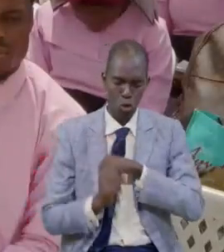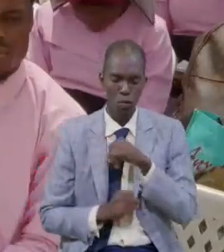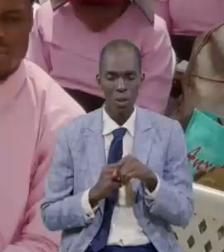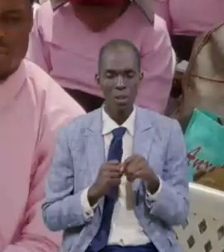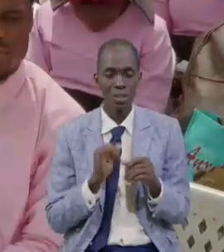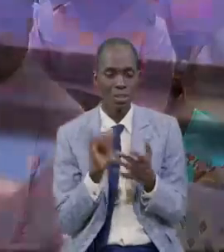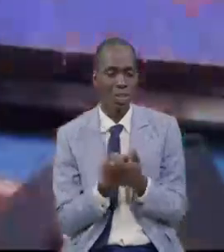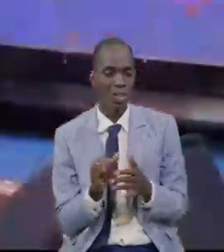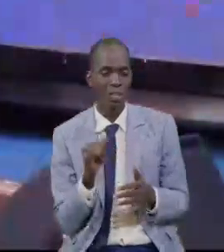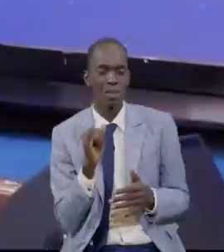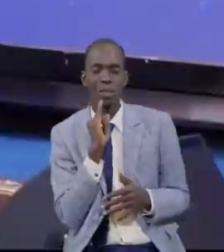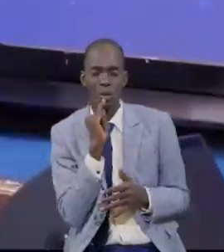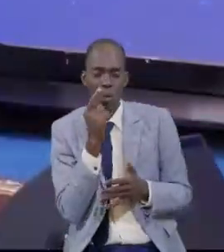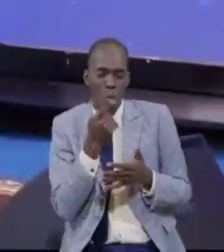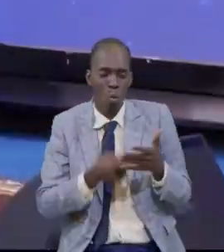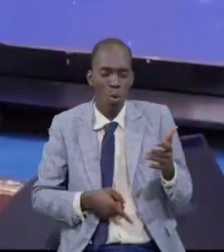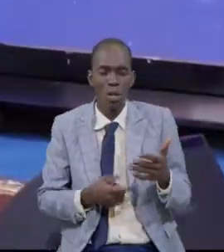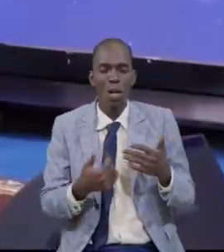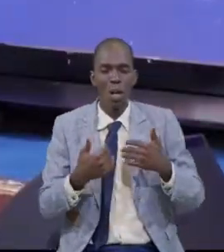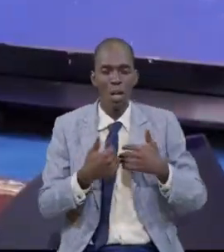has now given us